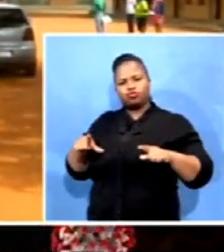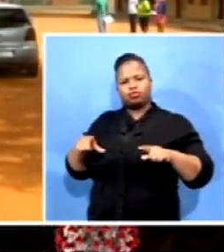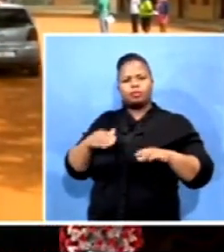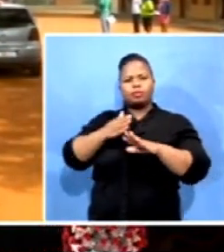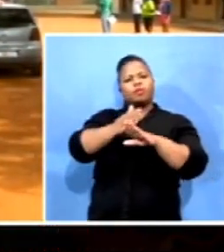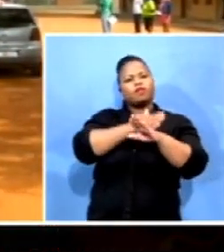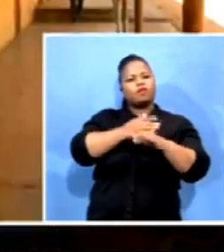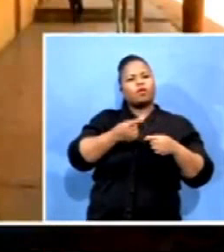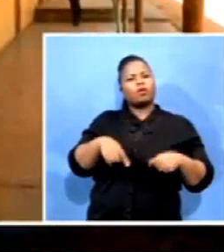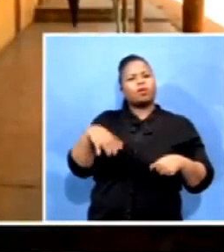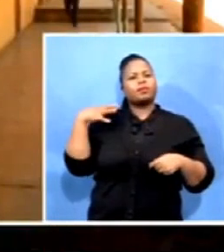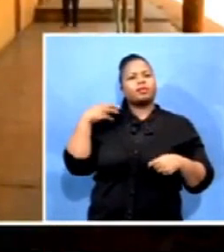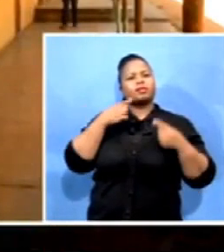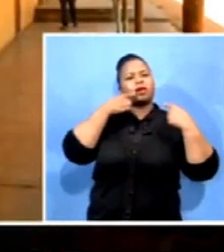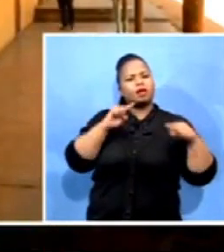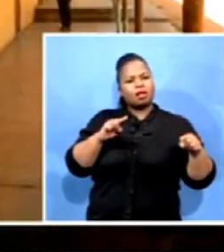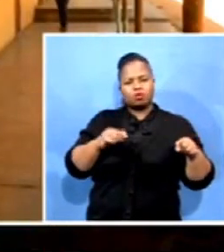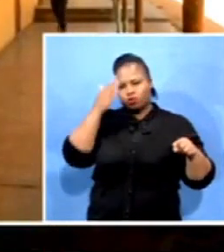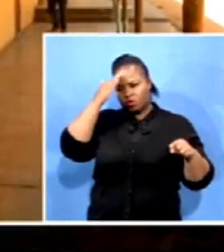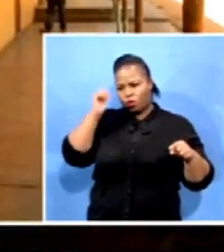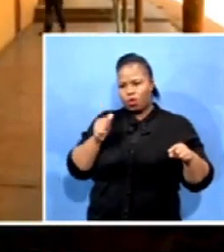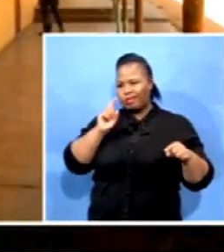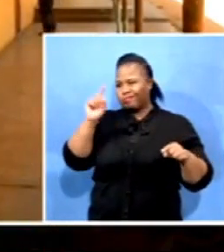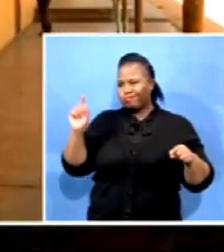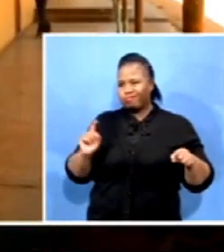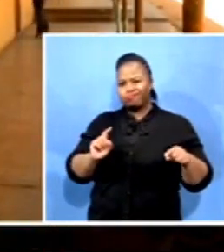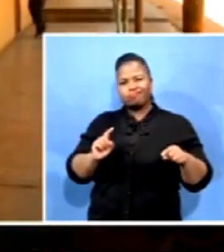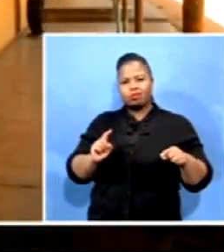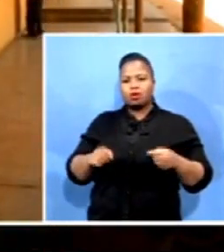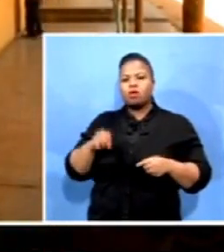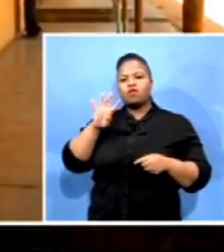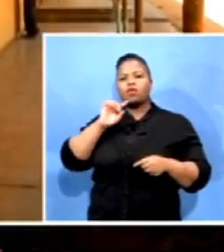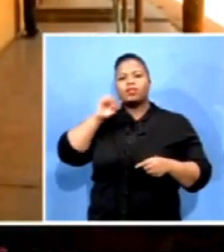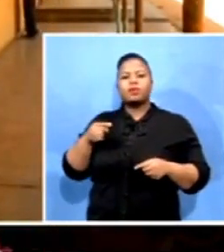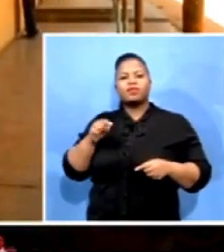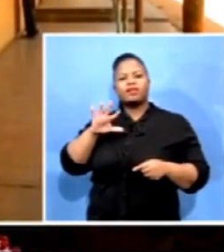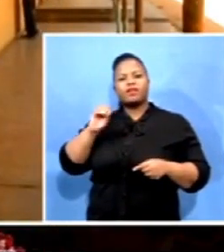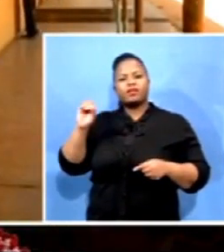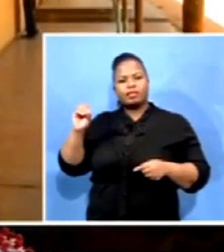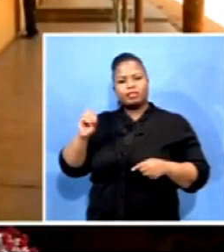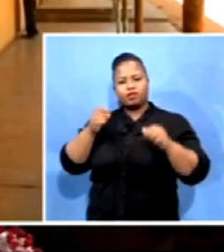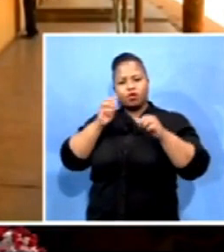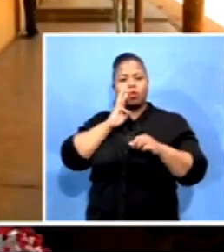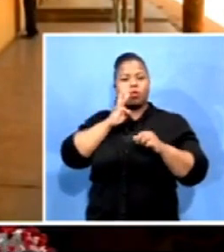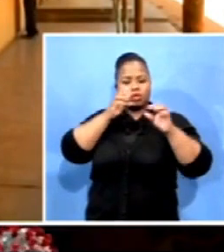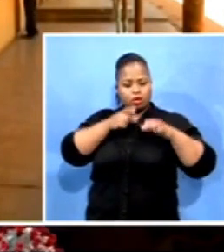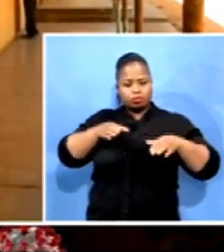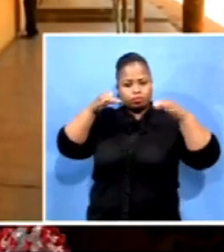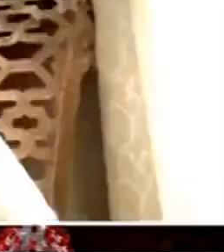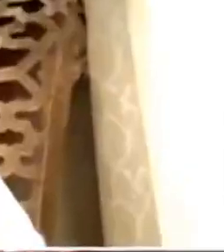that we'll need about 4,500 static water tanks so that we cover all our schools, and those have been confirmed by